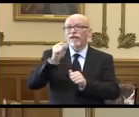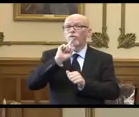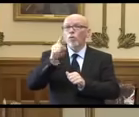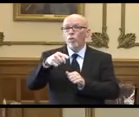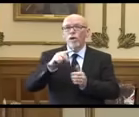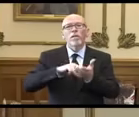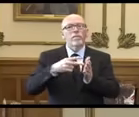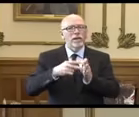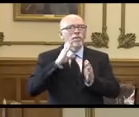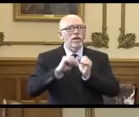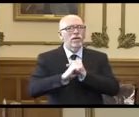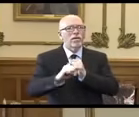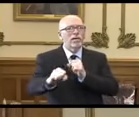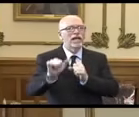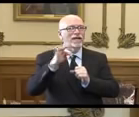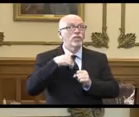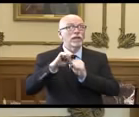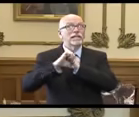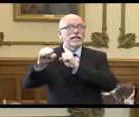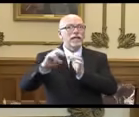about as we come to it.